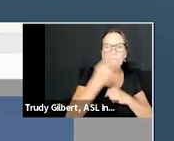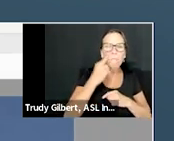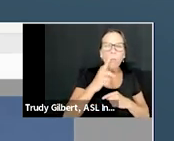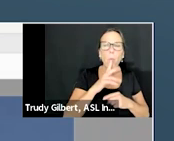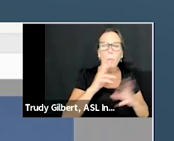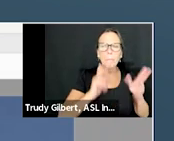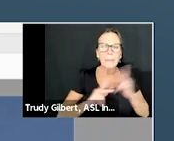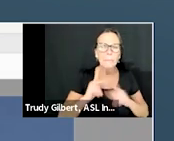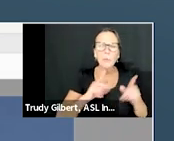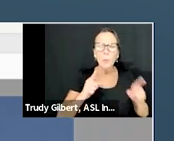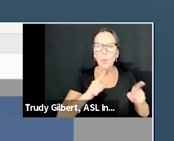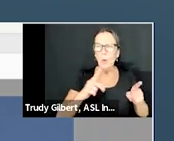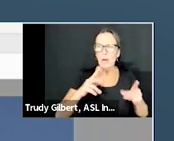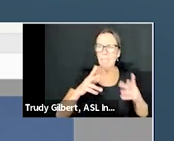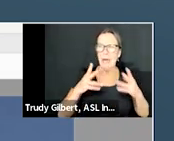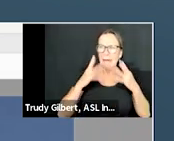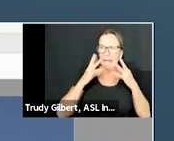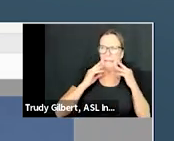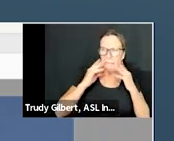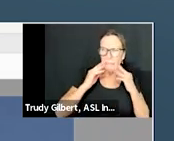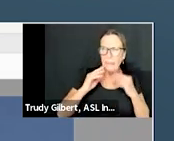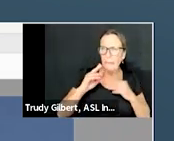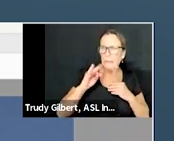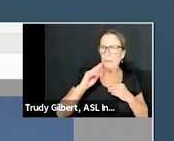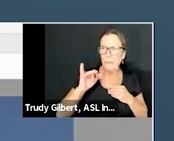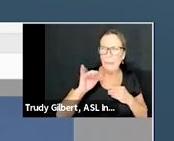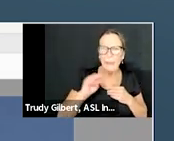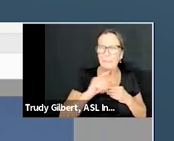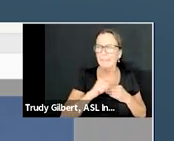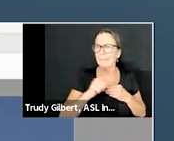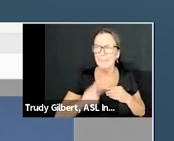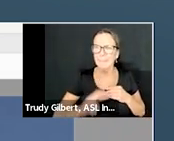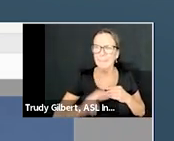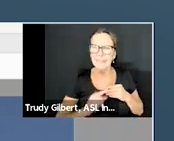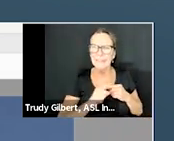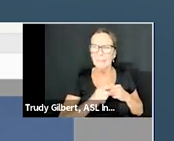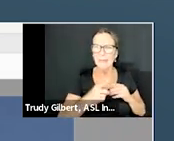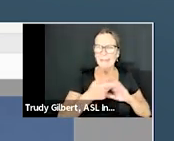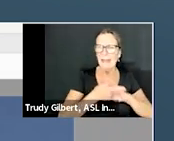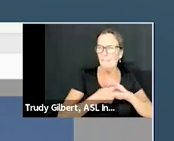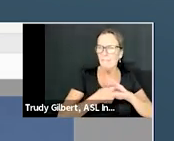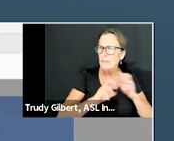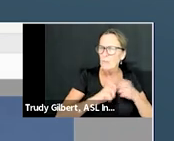crime and who are having a civil legal problem that is related to that crime.